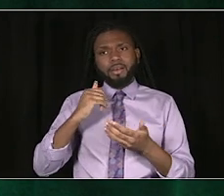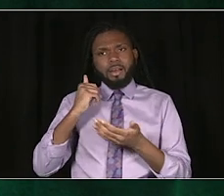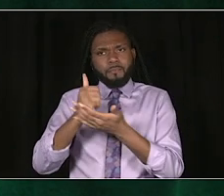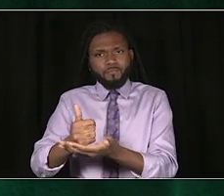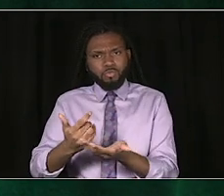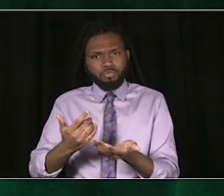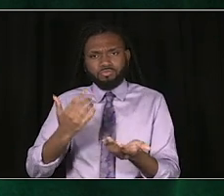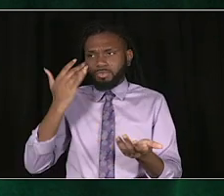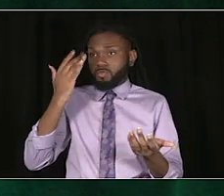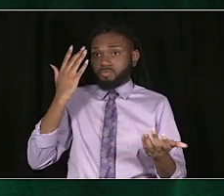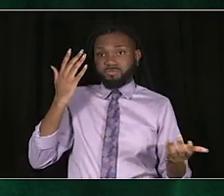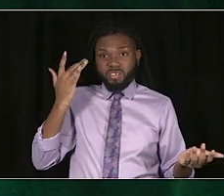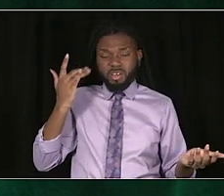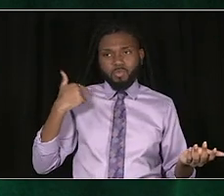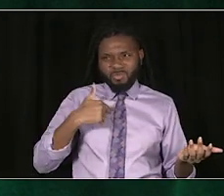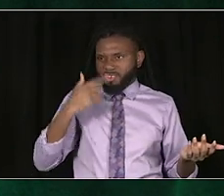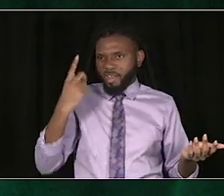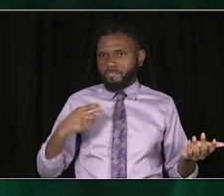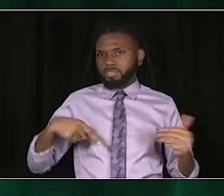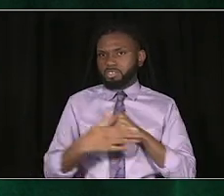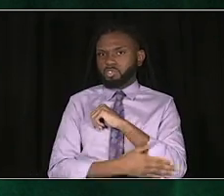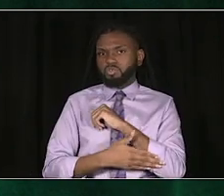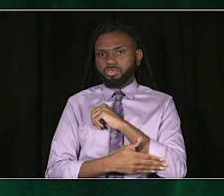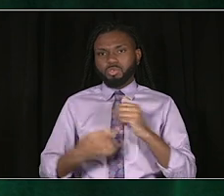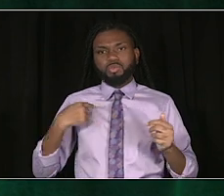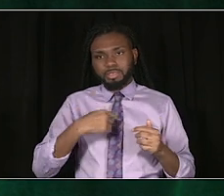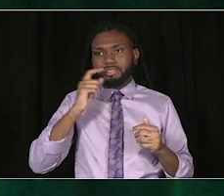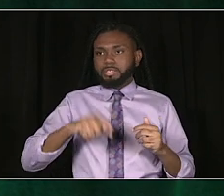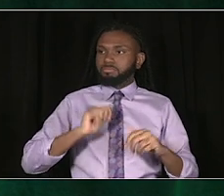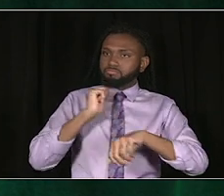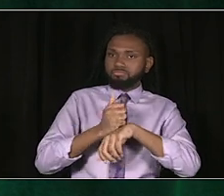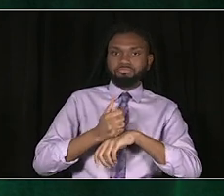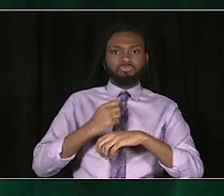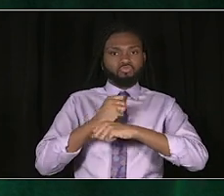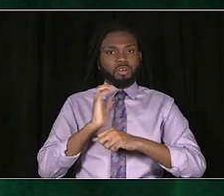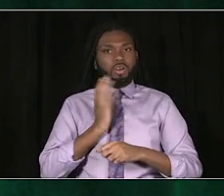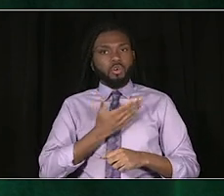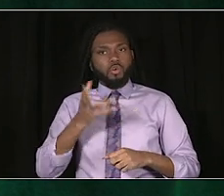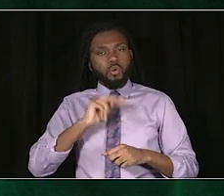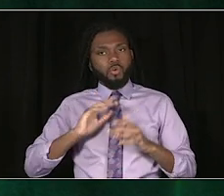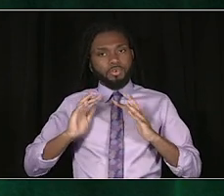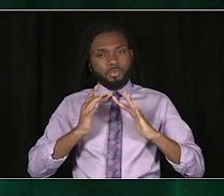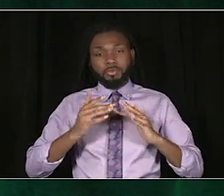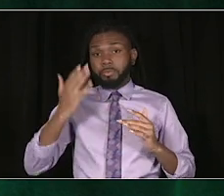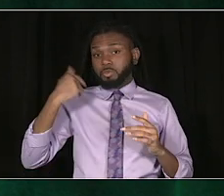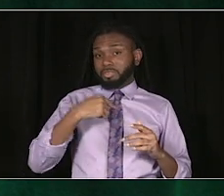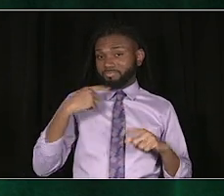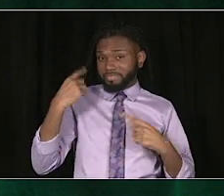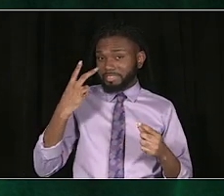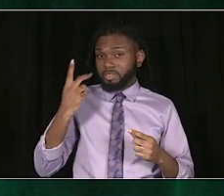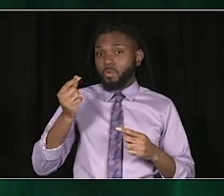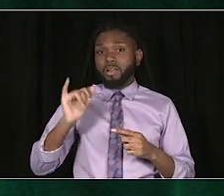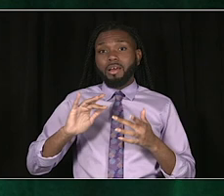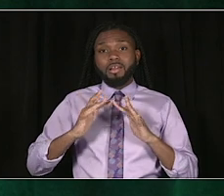we are half of this country. We really do need to create our own networks because we've seen what the networks have